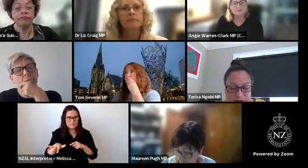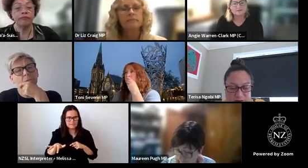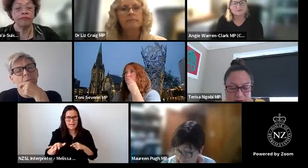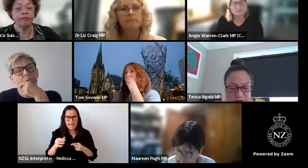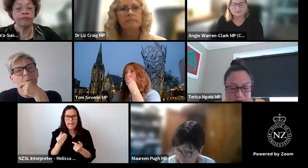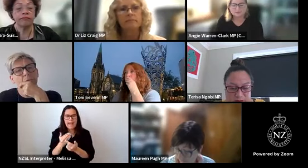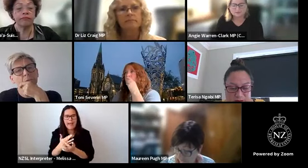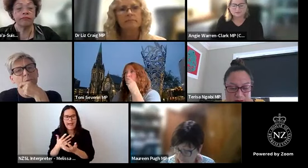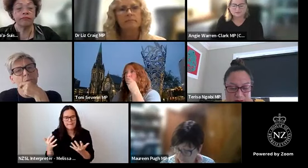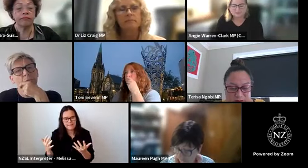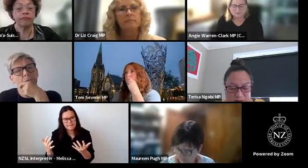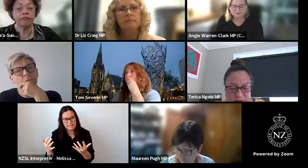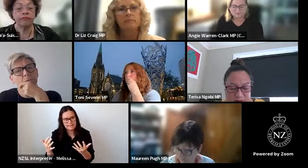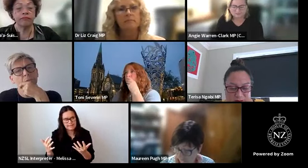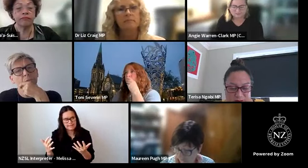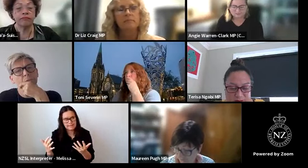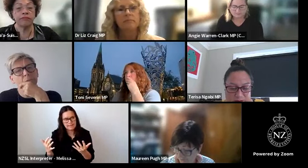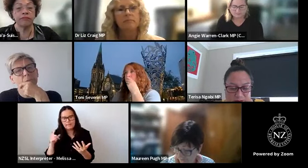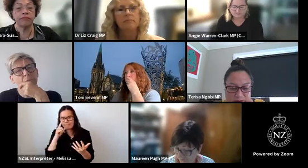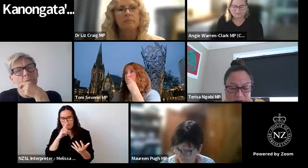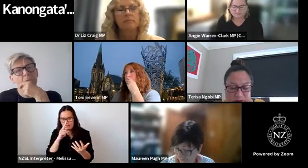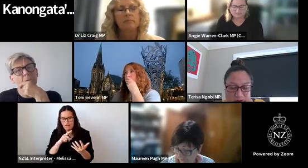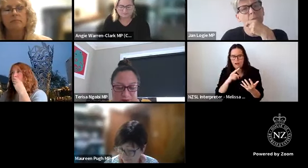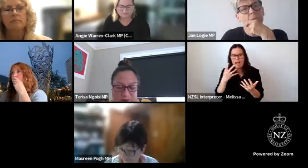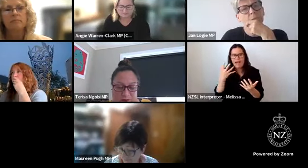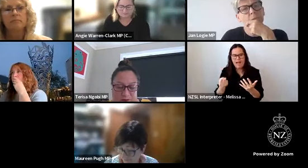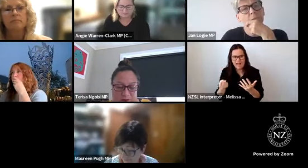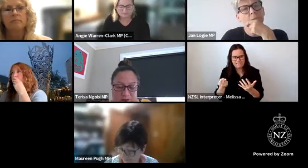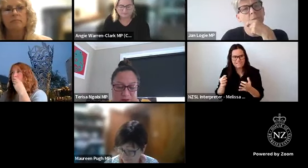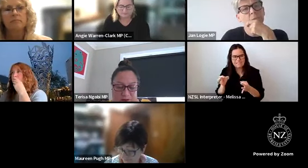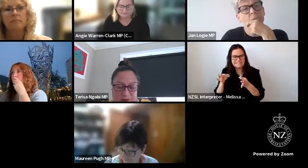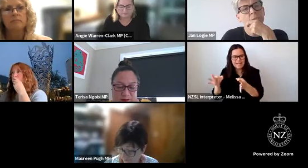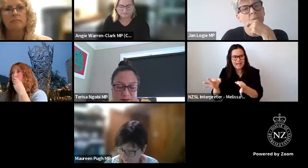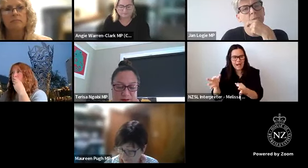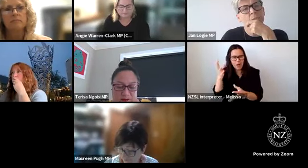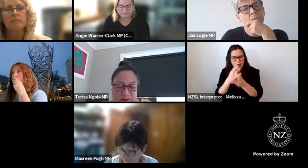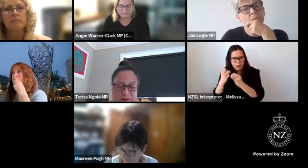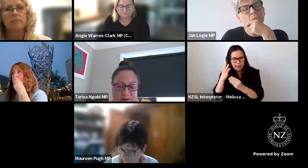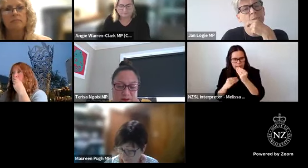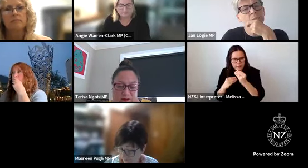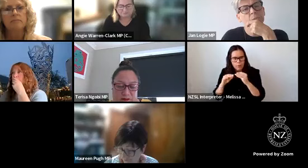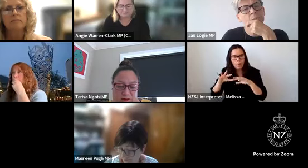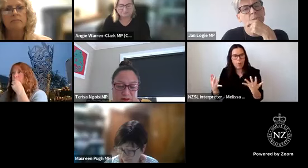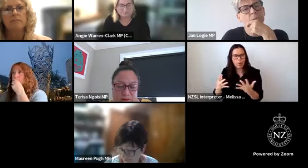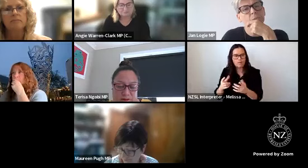delayed or learning impaired people.